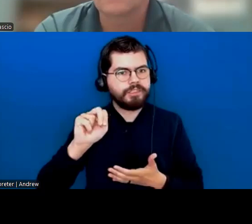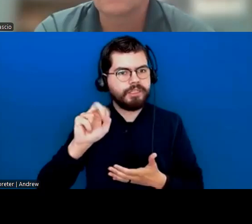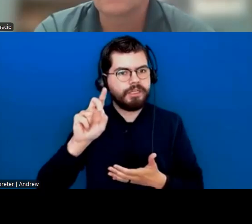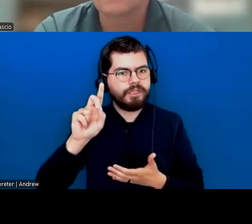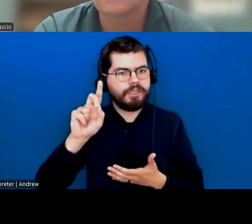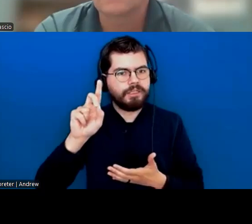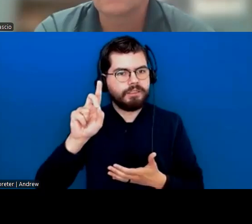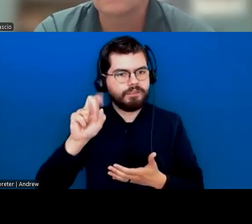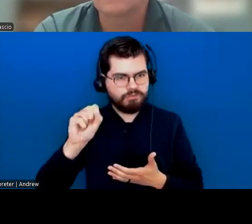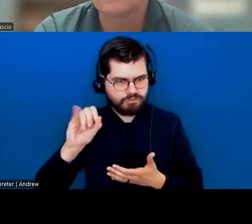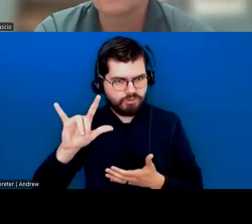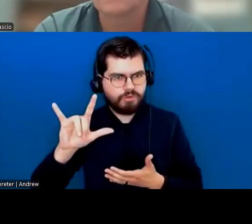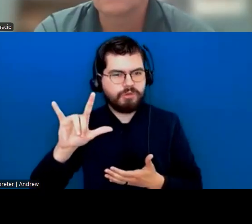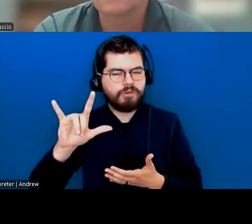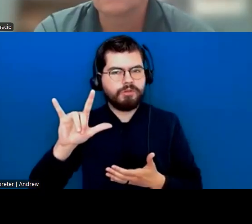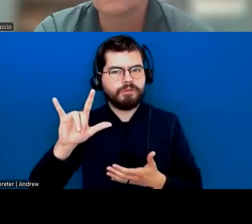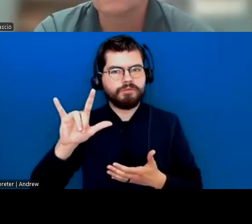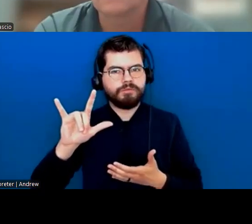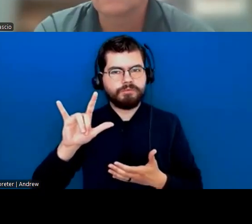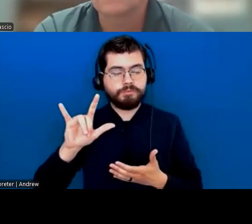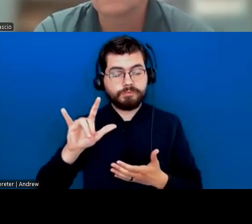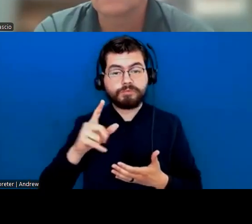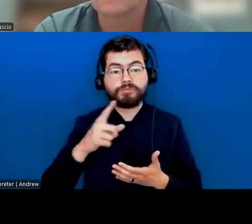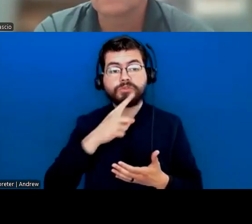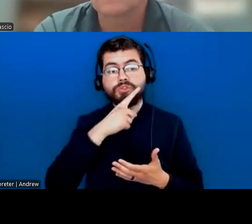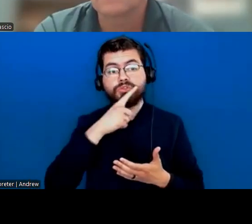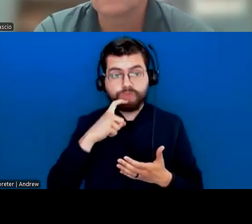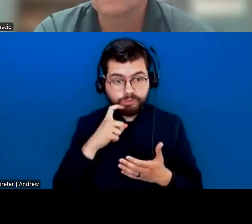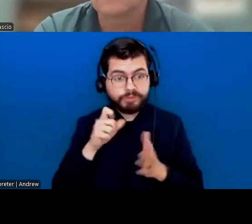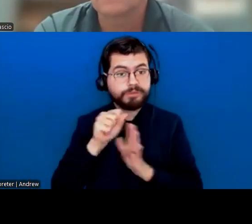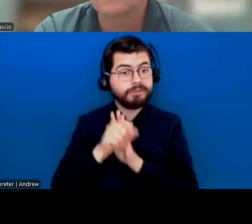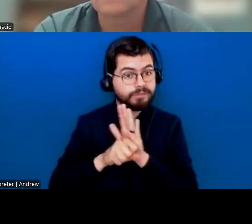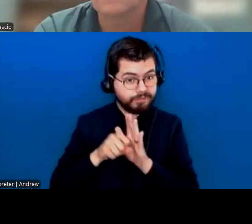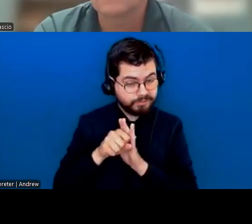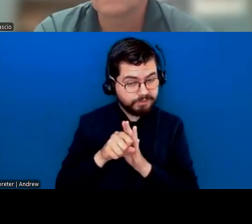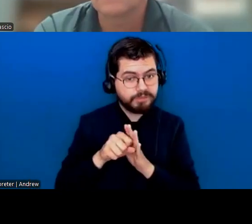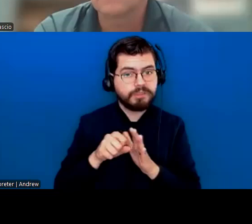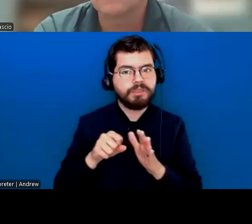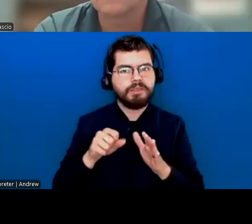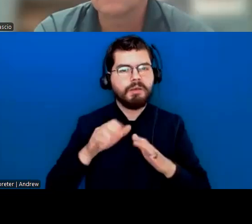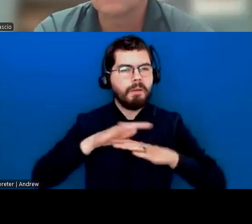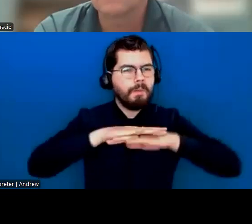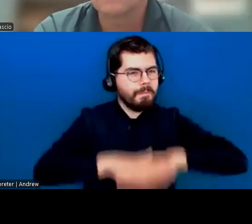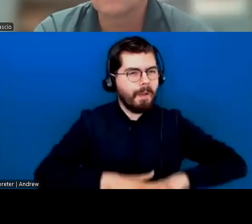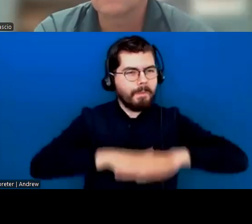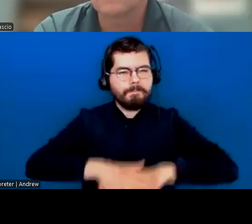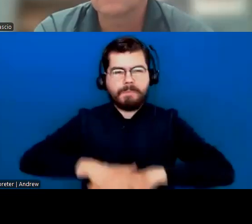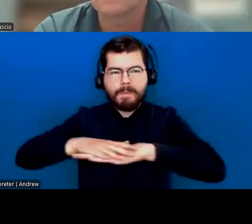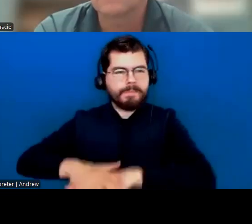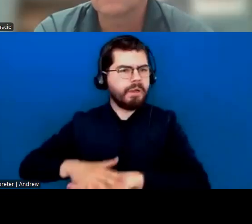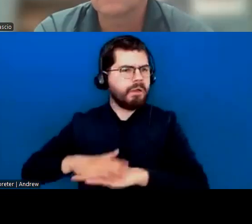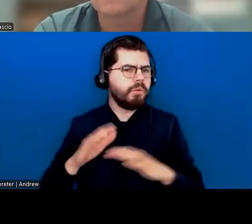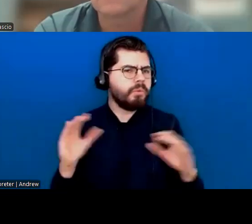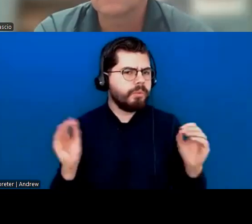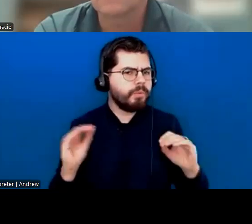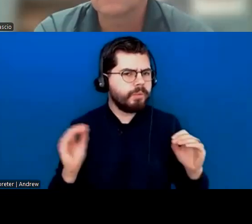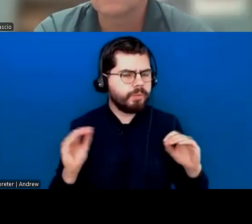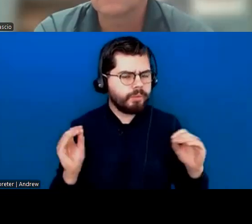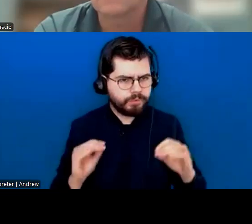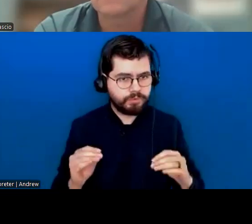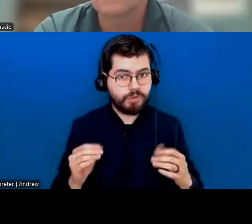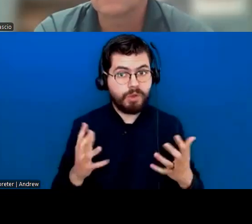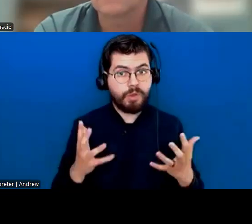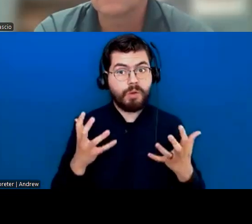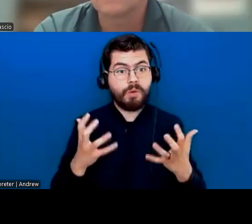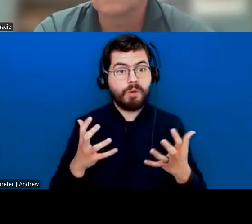equipment during dry seasons when the compaction really doesn't occur. We don't want heavy traffic